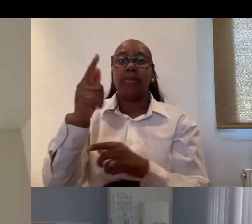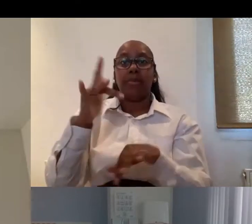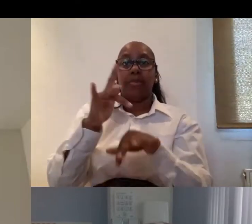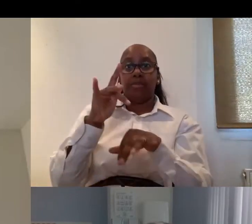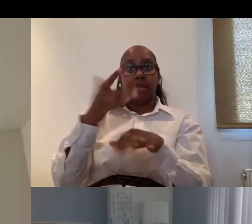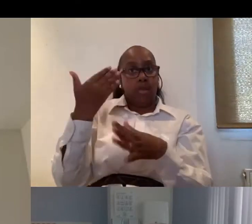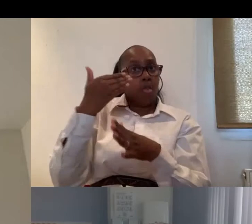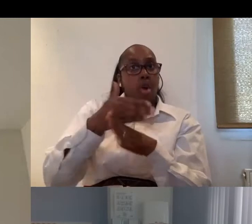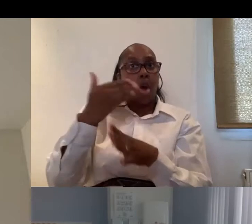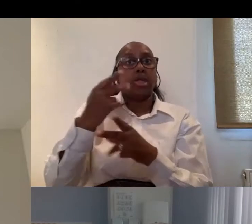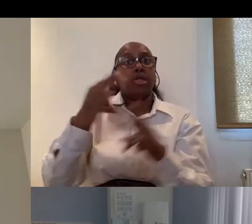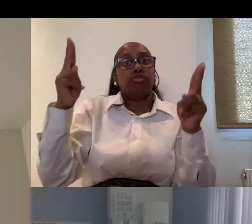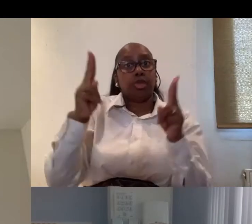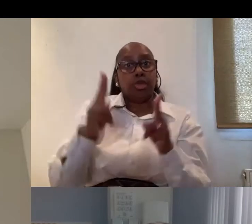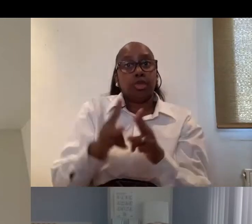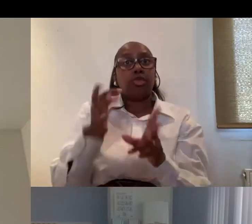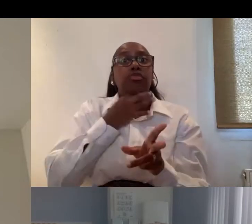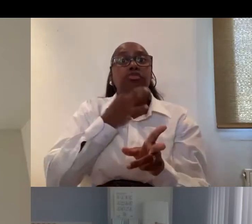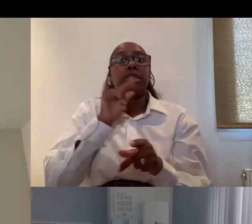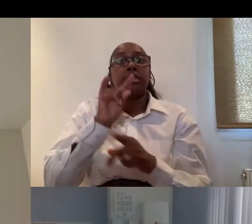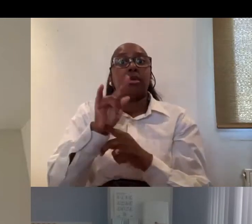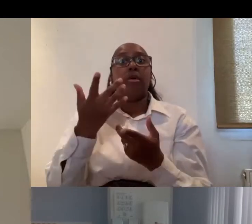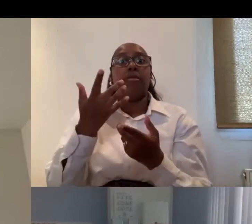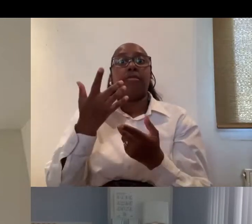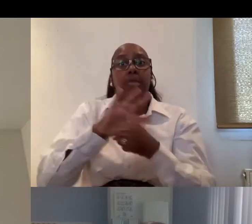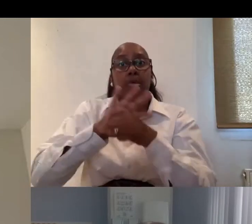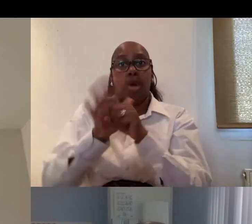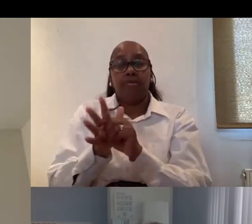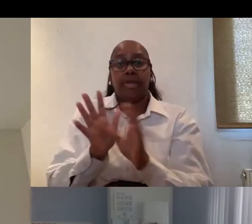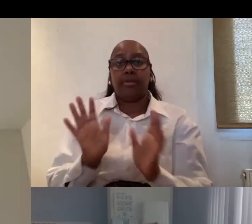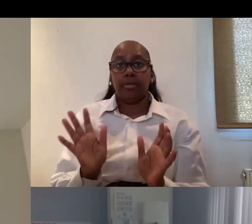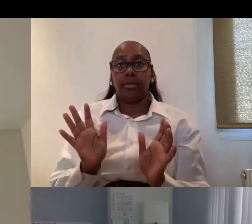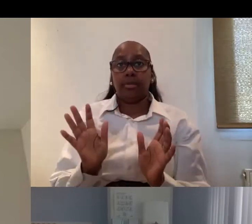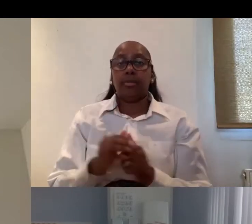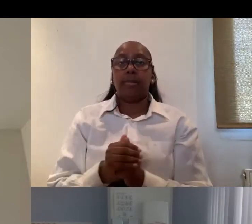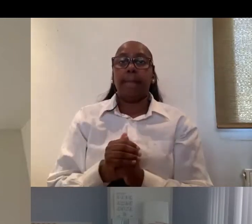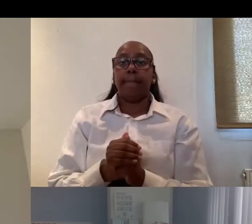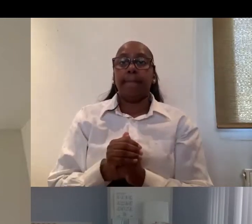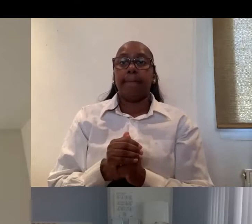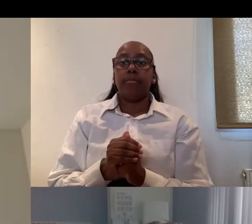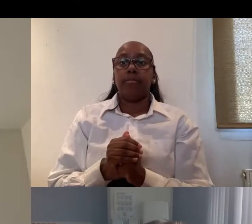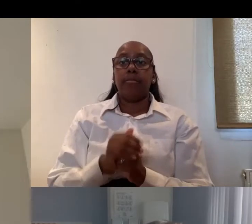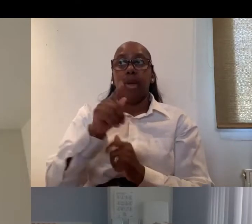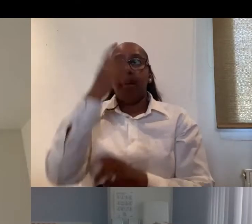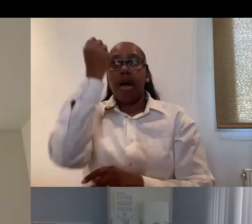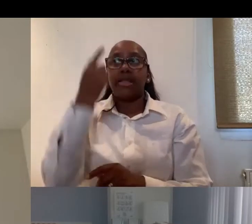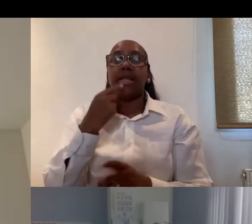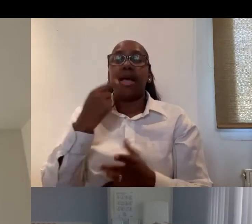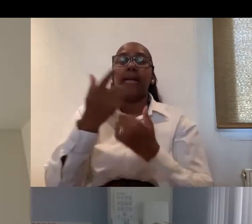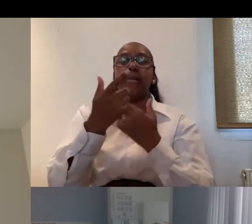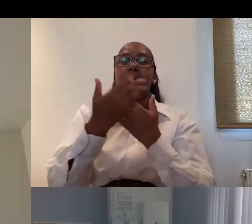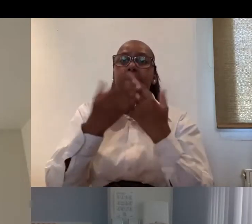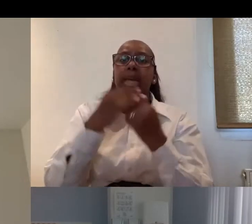effective at reducing your risk of catching or suffering from COVID-19. But I totally understand why many